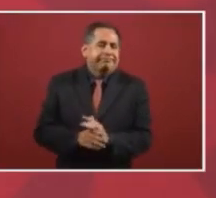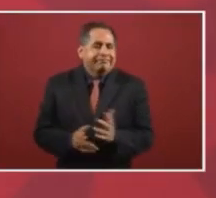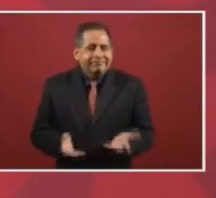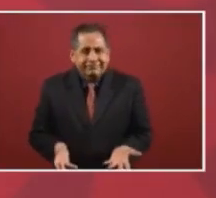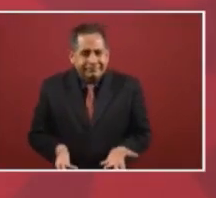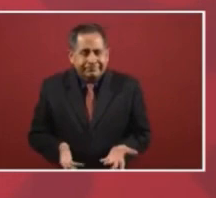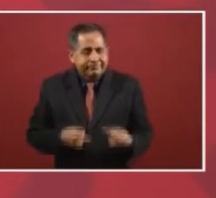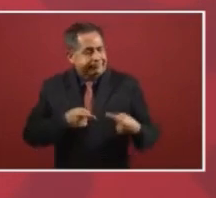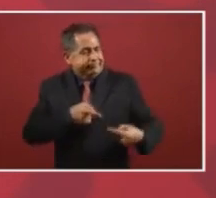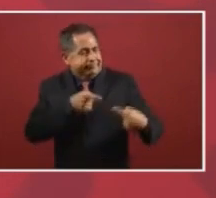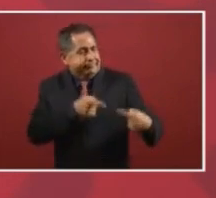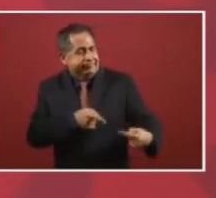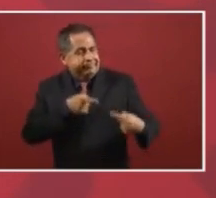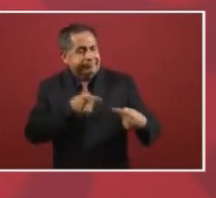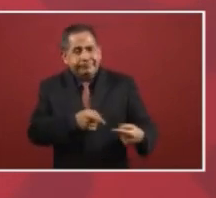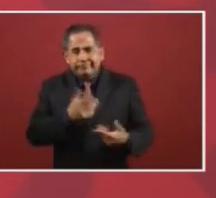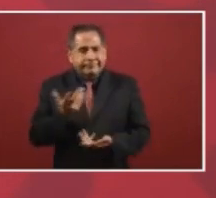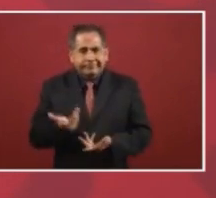And in general,